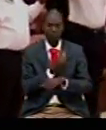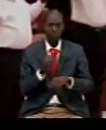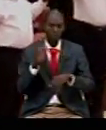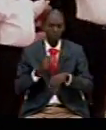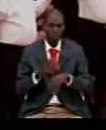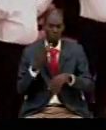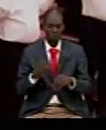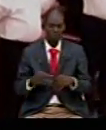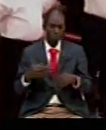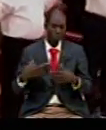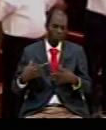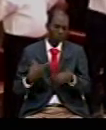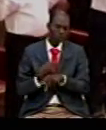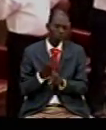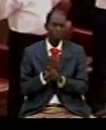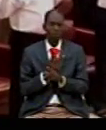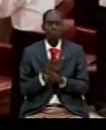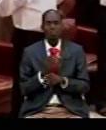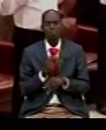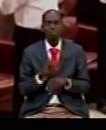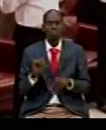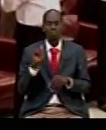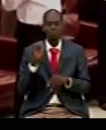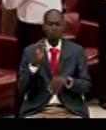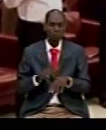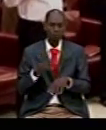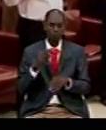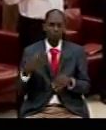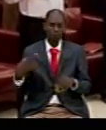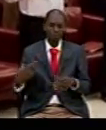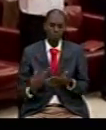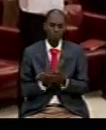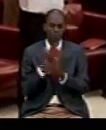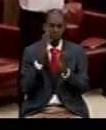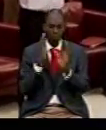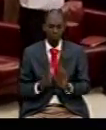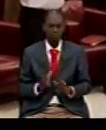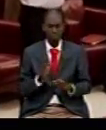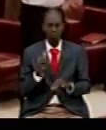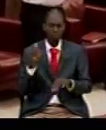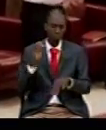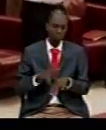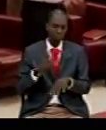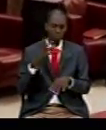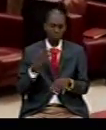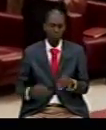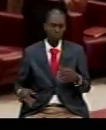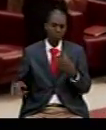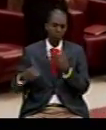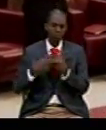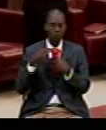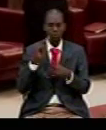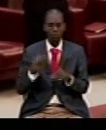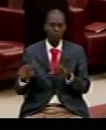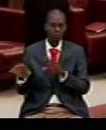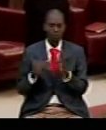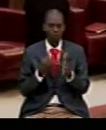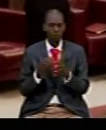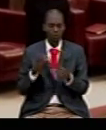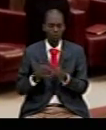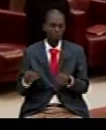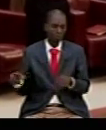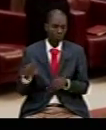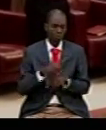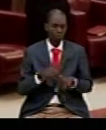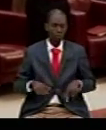of refining. And a touch of renewal. And a touch of resurrection. Do it in their